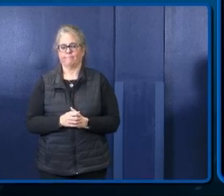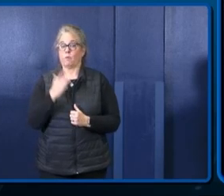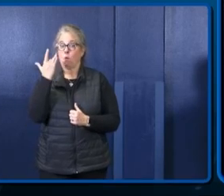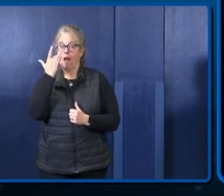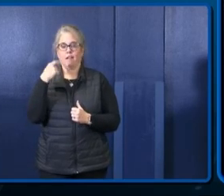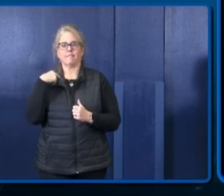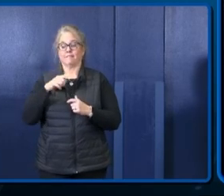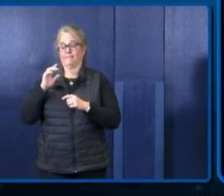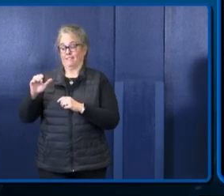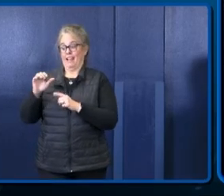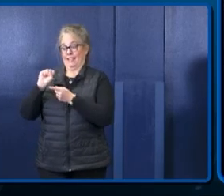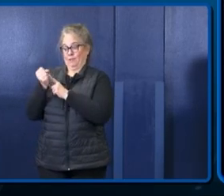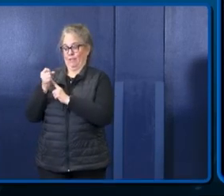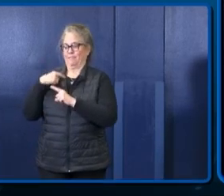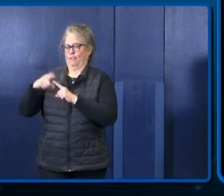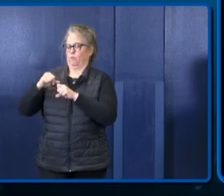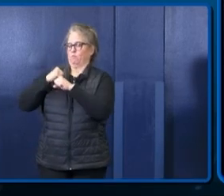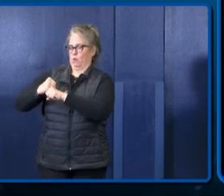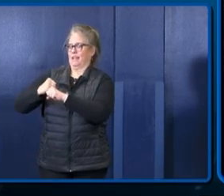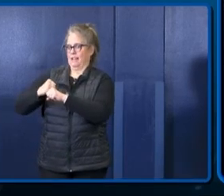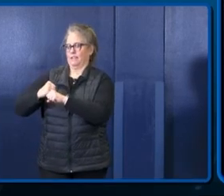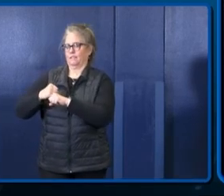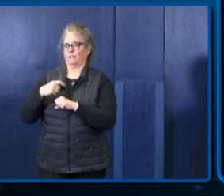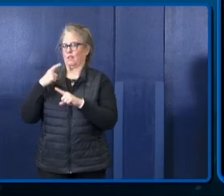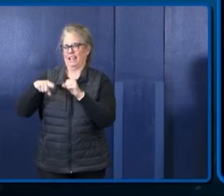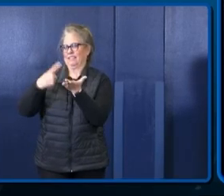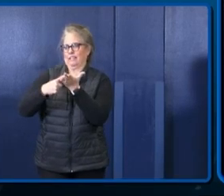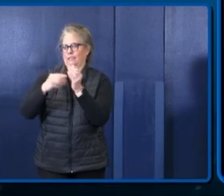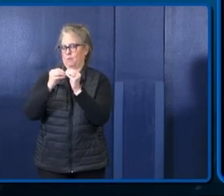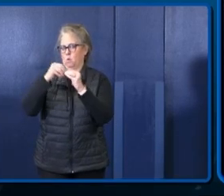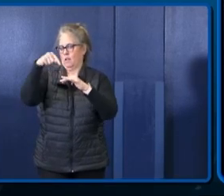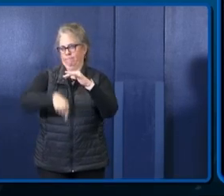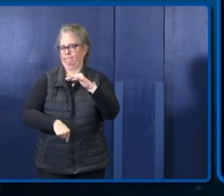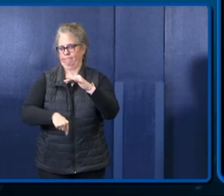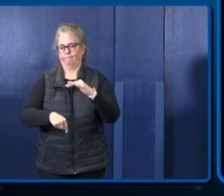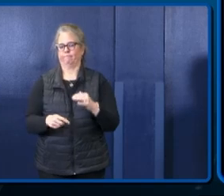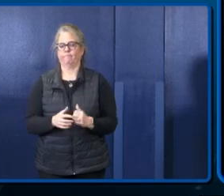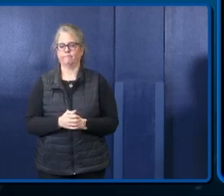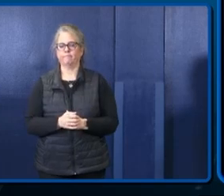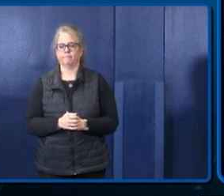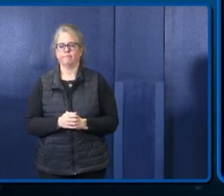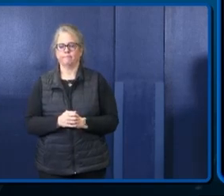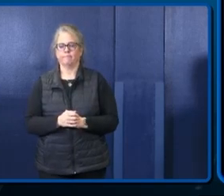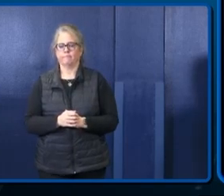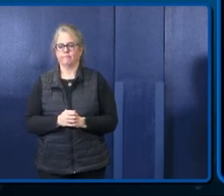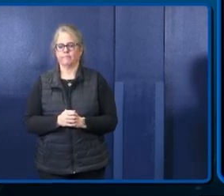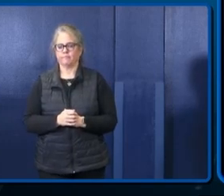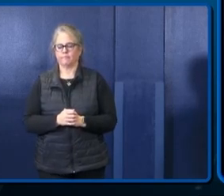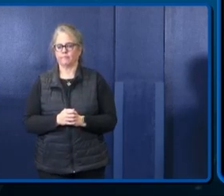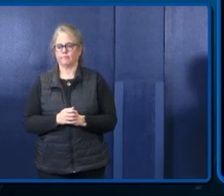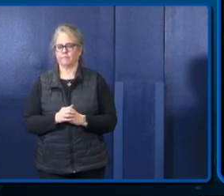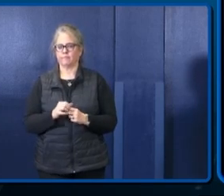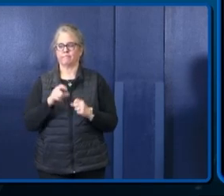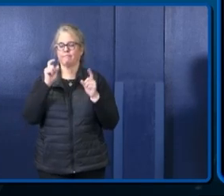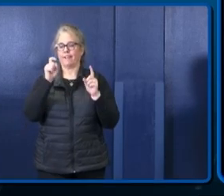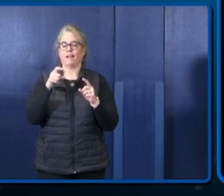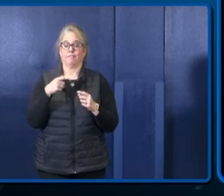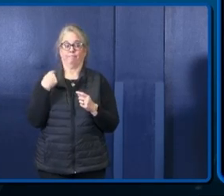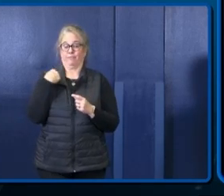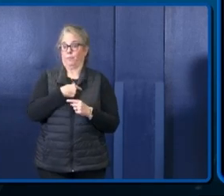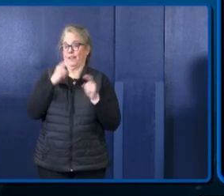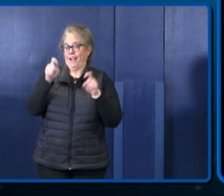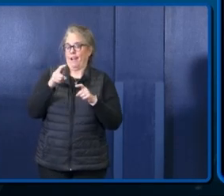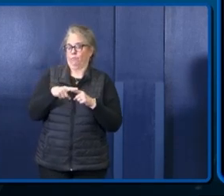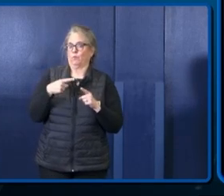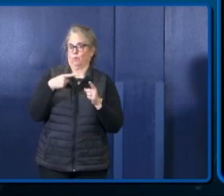next court date is a preliminary hearing slash proof evident presumption great. What we have to present there is enough evidence to bind this case